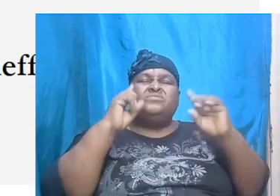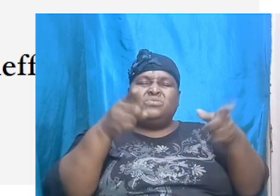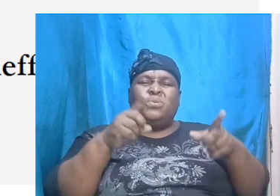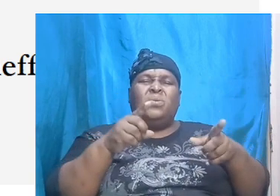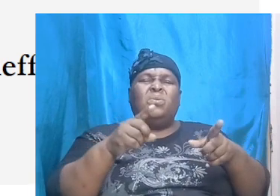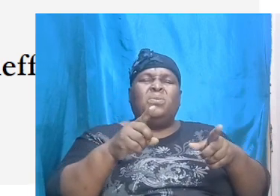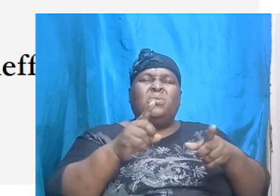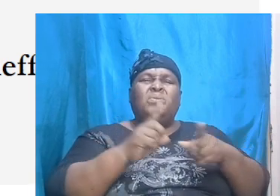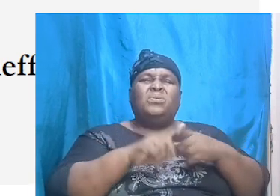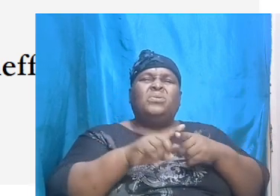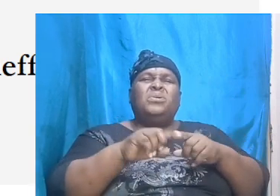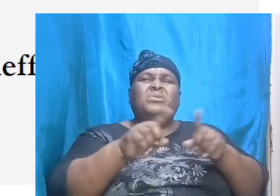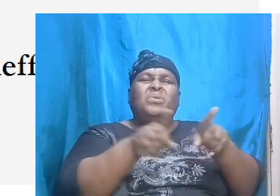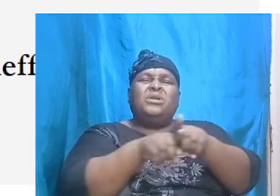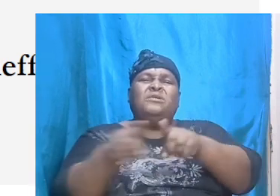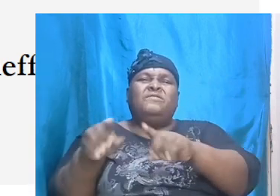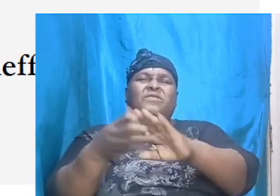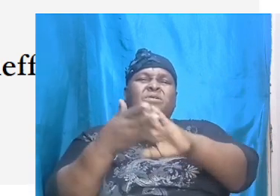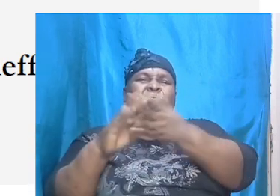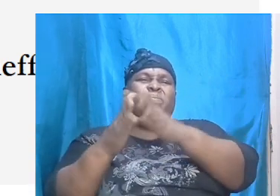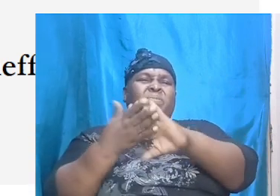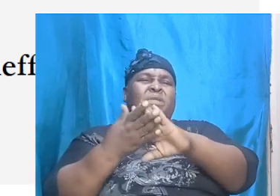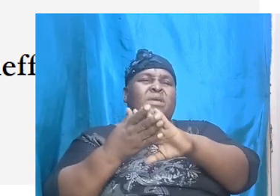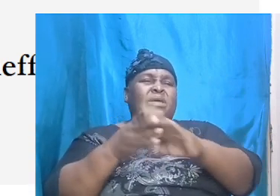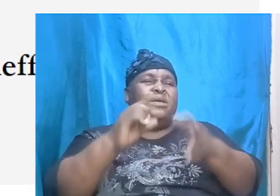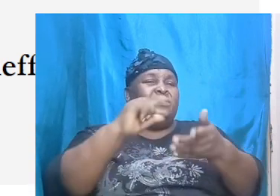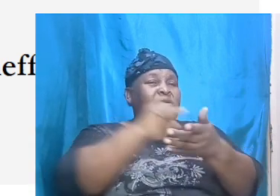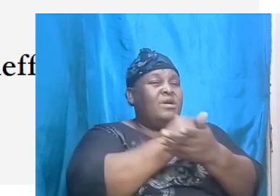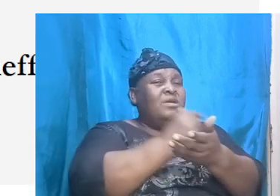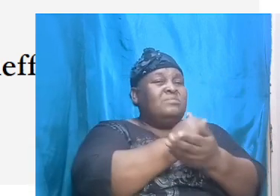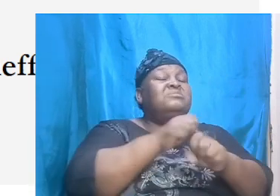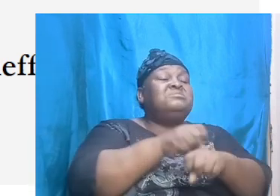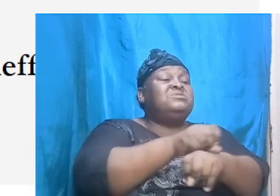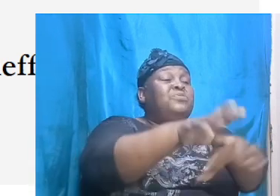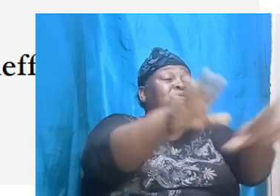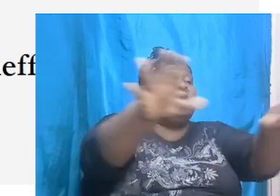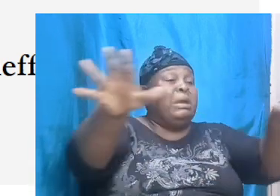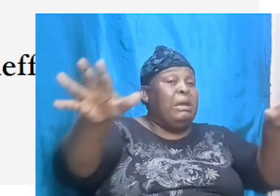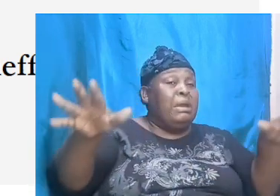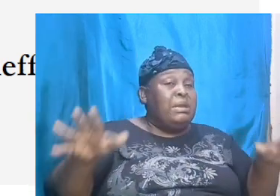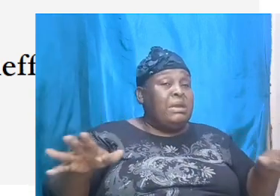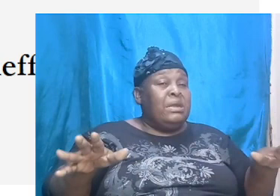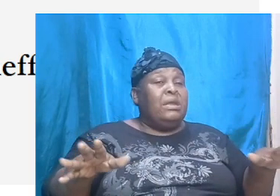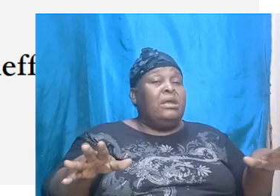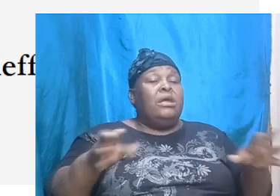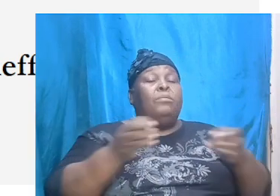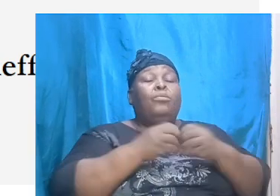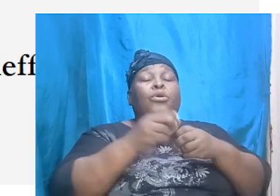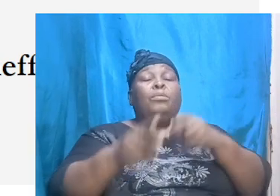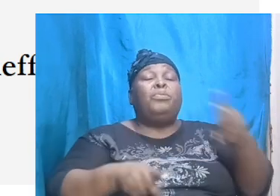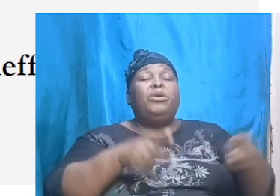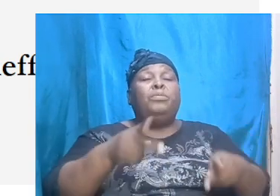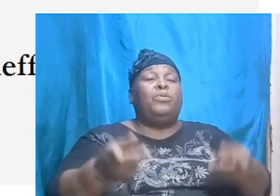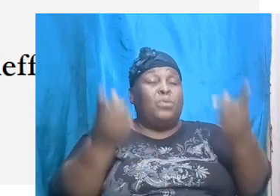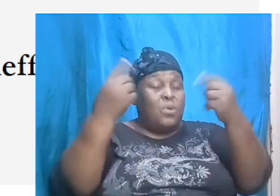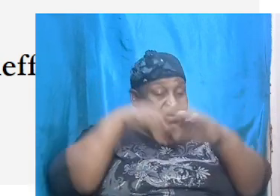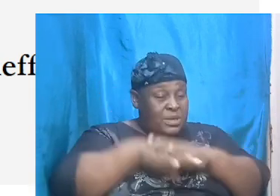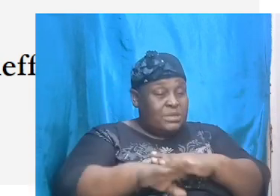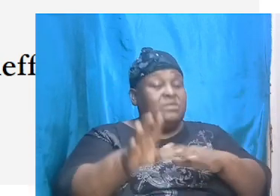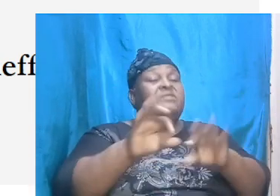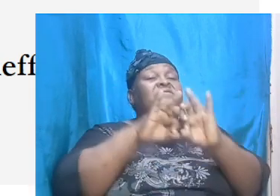that happened. What was taking place is that the gospel was being spread. And the more people that came into the body, the more the reach